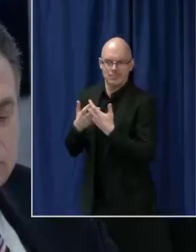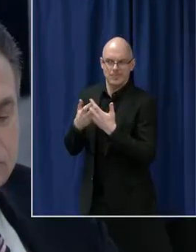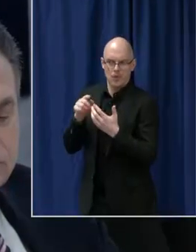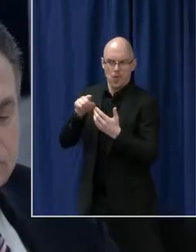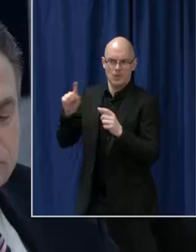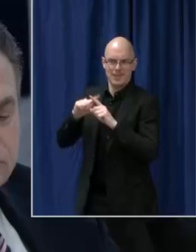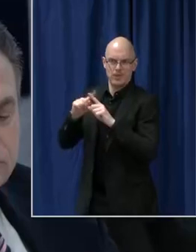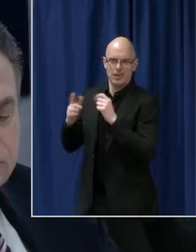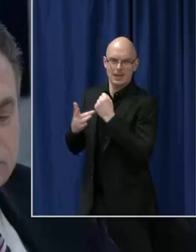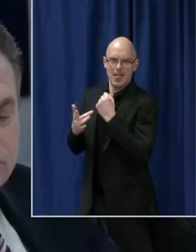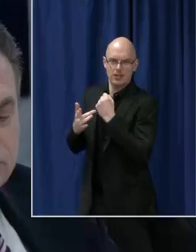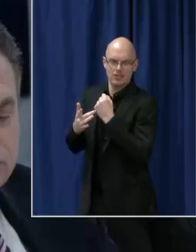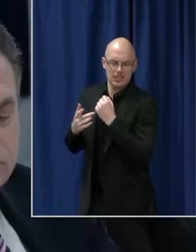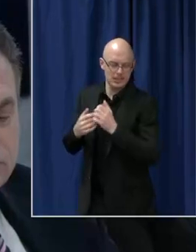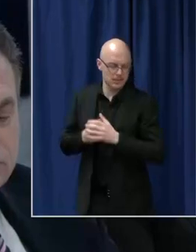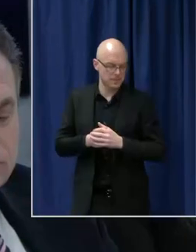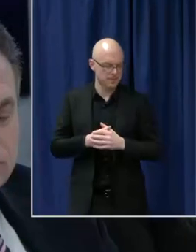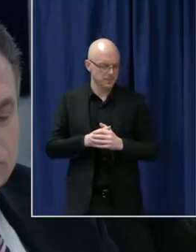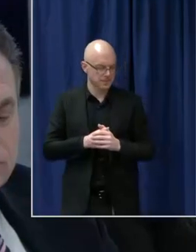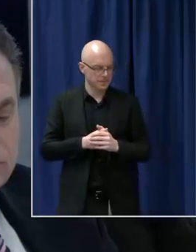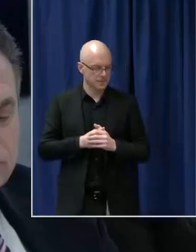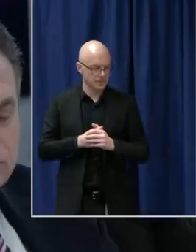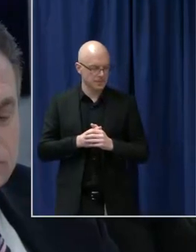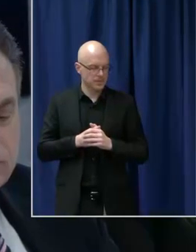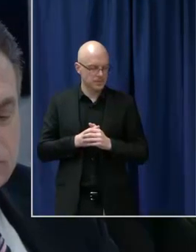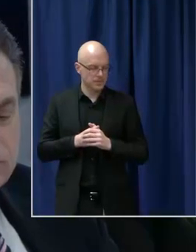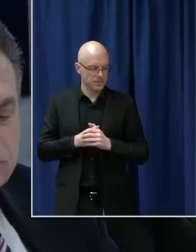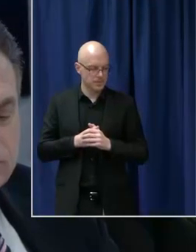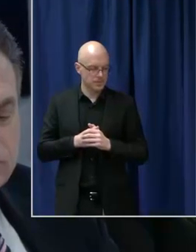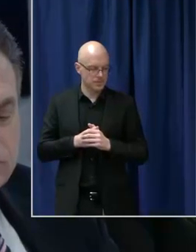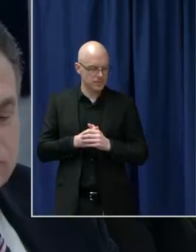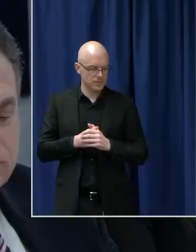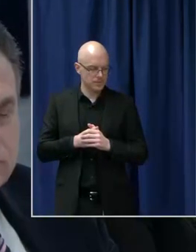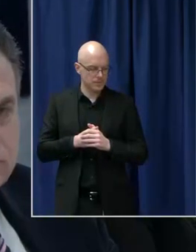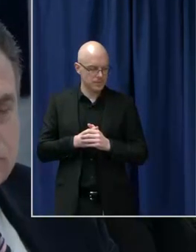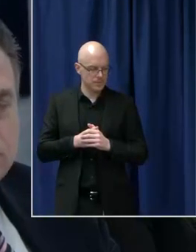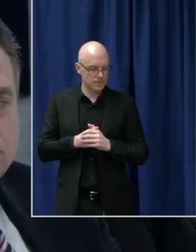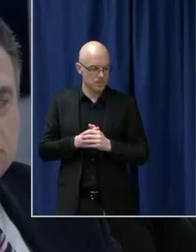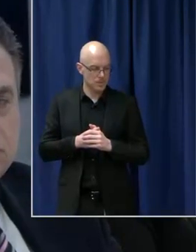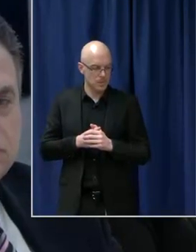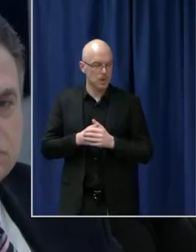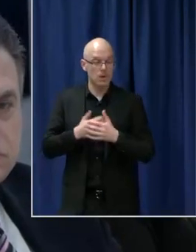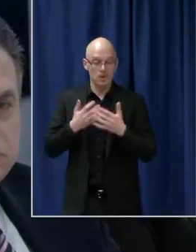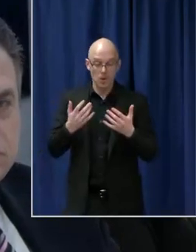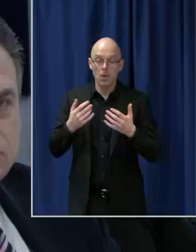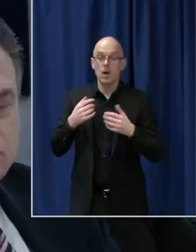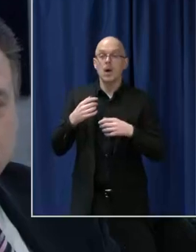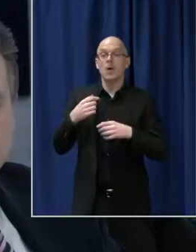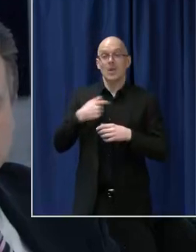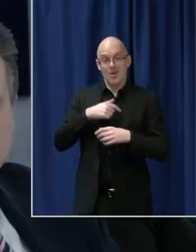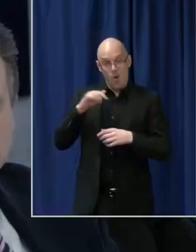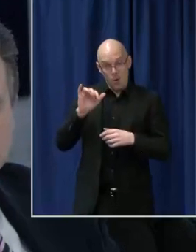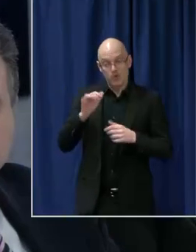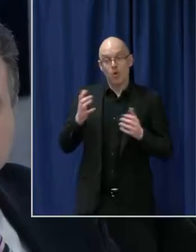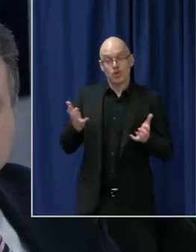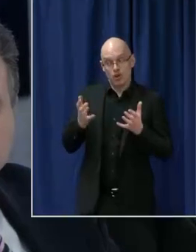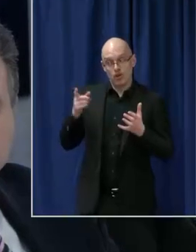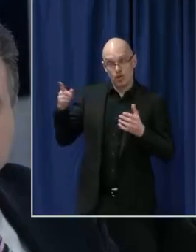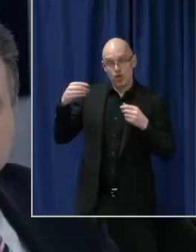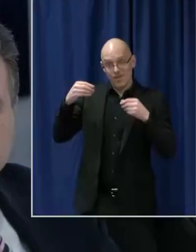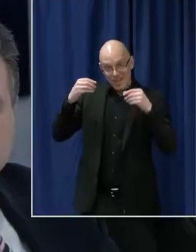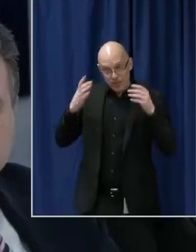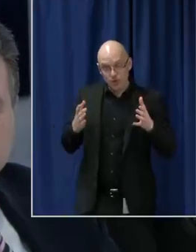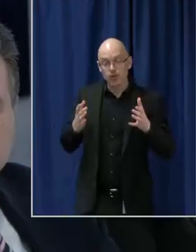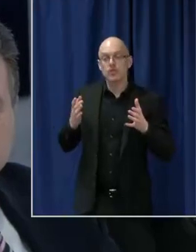In addition to the main program audio and fully mixed AD, encourage vendors to deliver